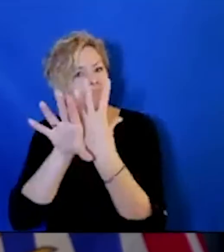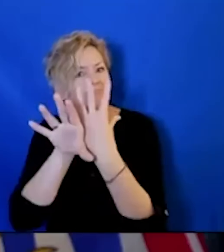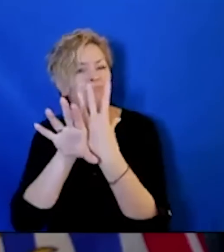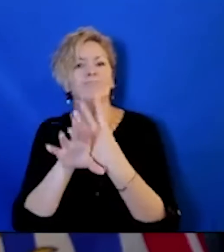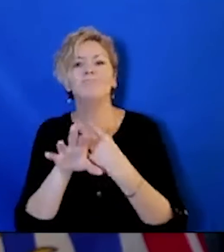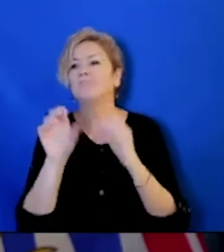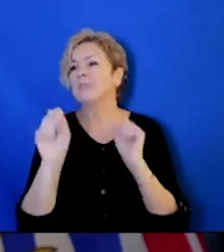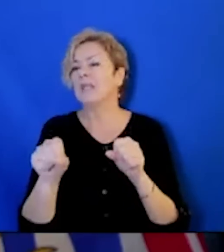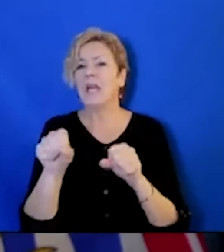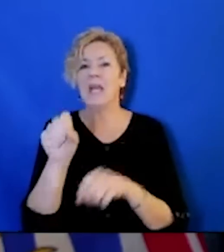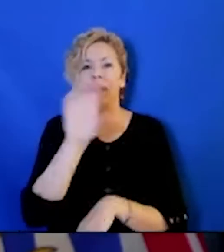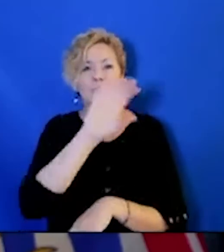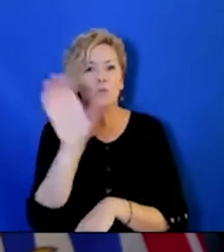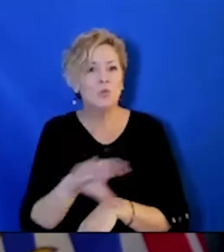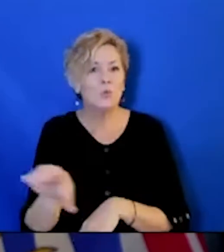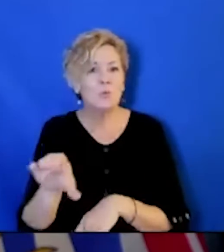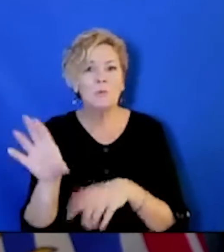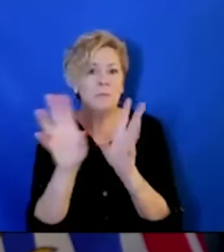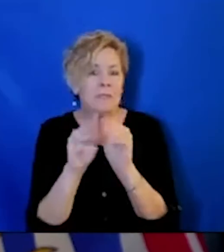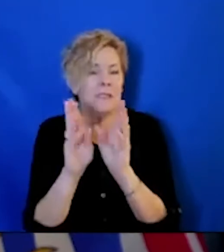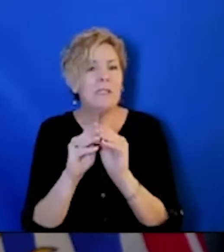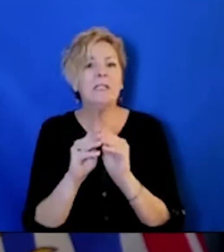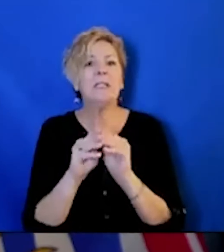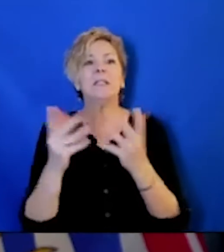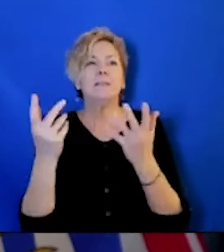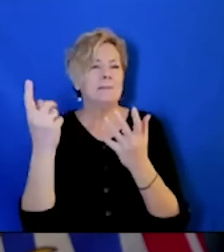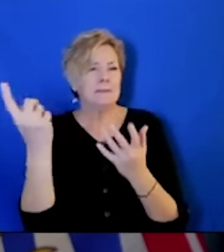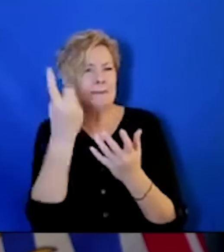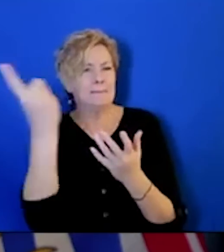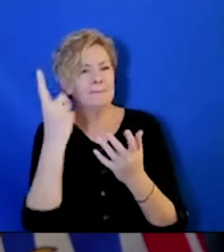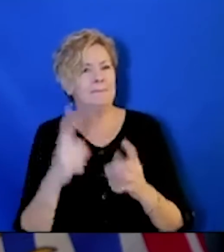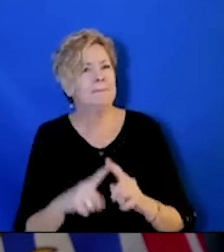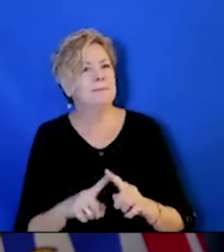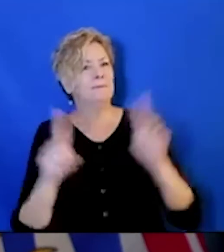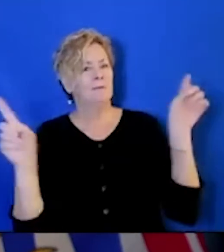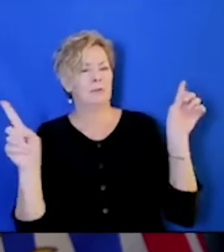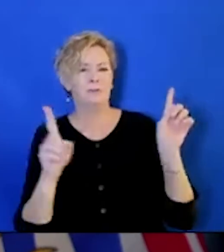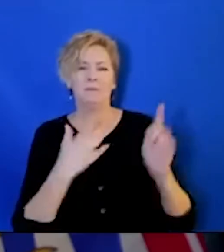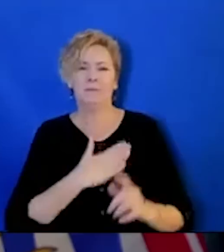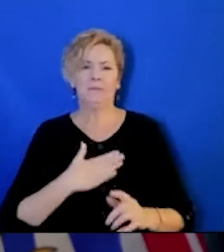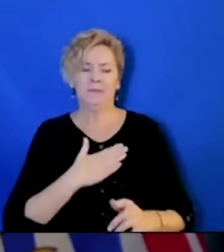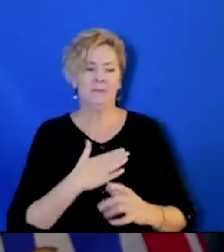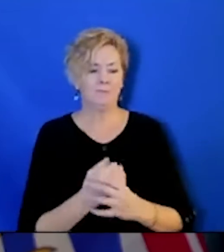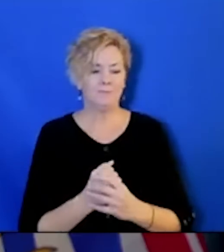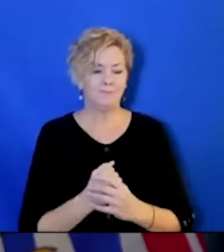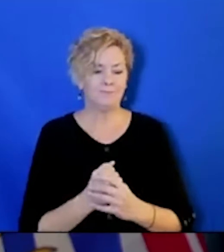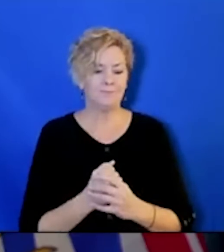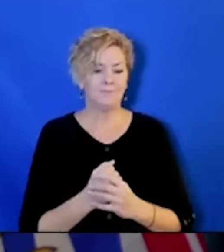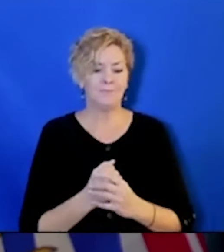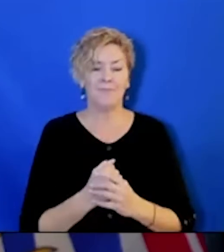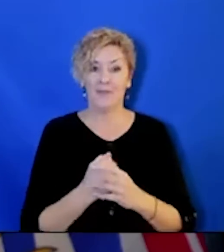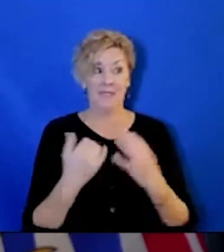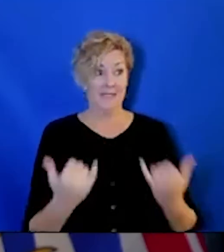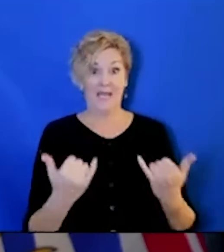health areas, to revisit your COVID-19 safety plans. We've said this a few weeks ago, and I am reiterating. Now